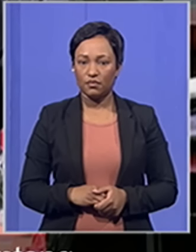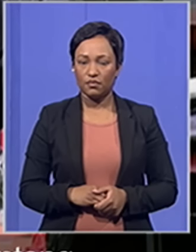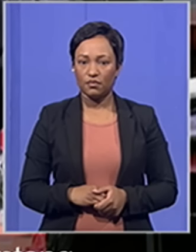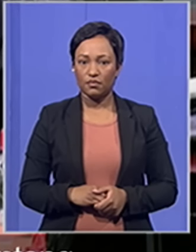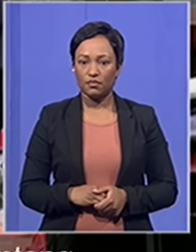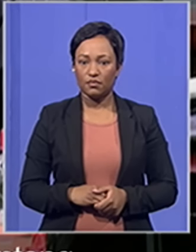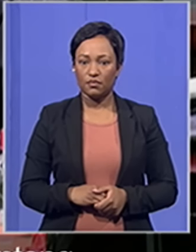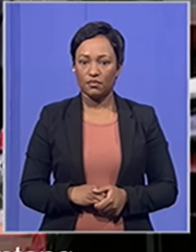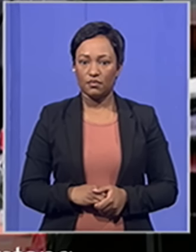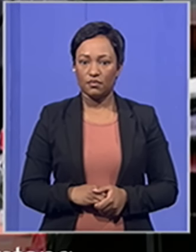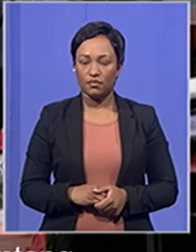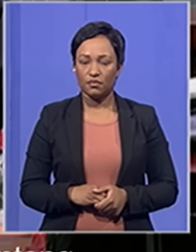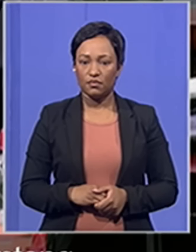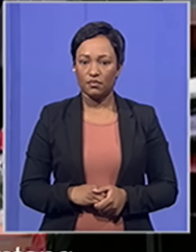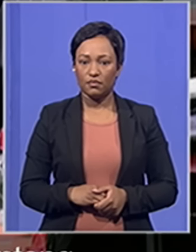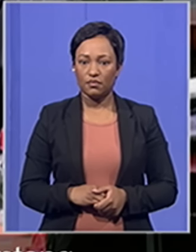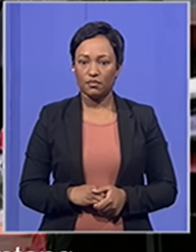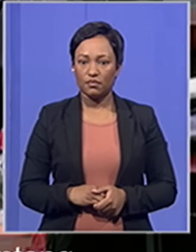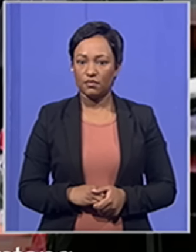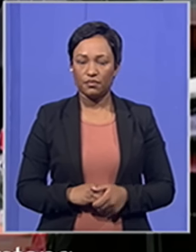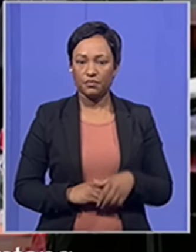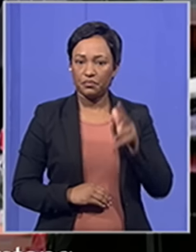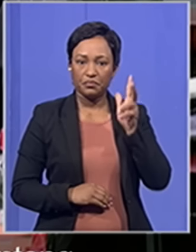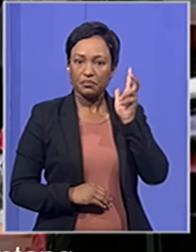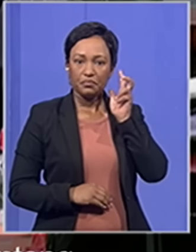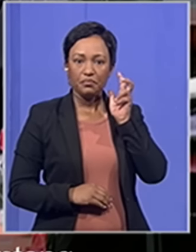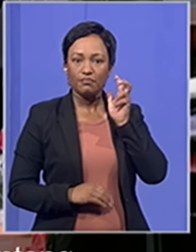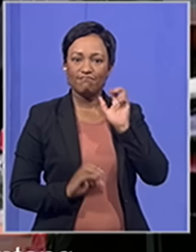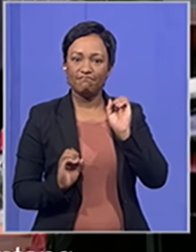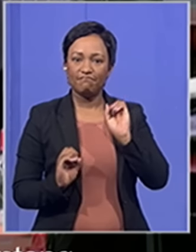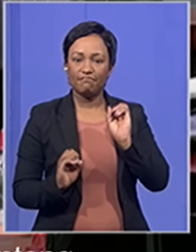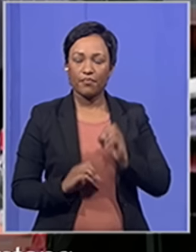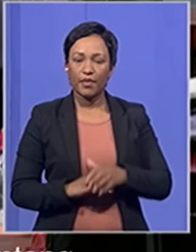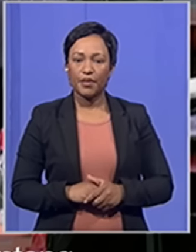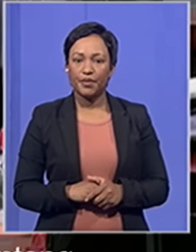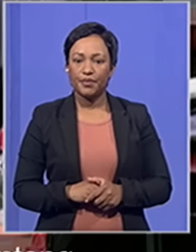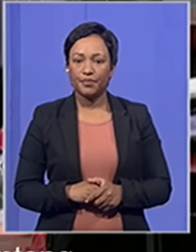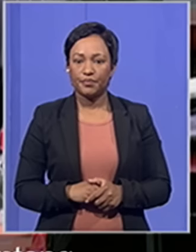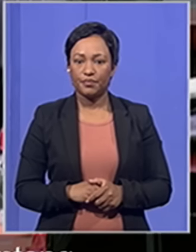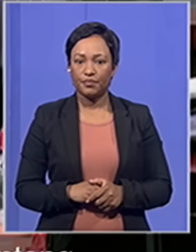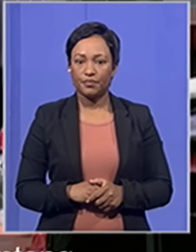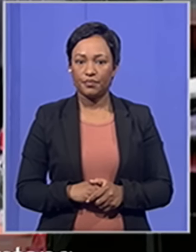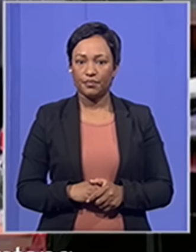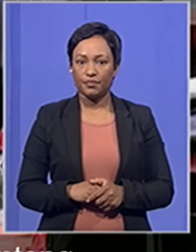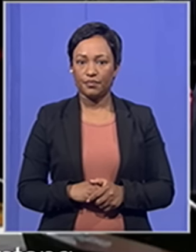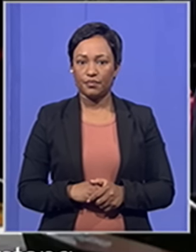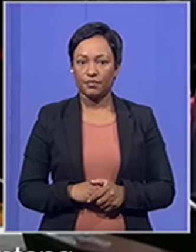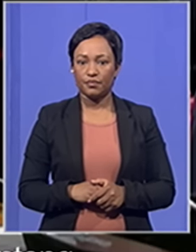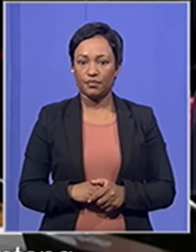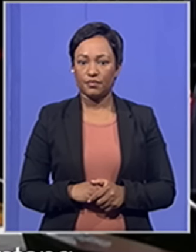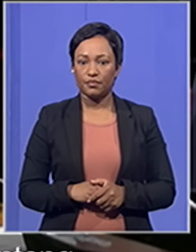the concern that we raised in relation to one of the honorable members.